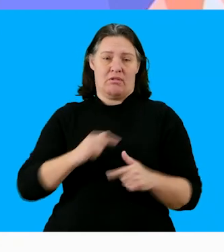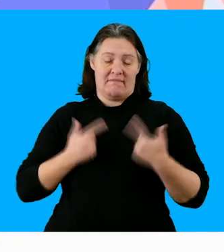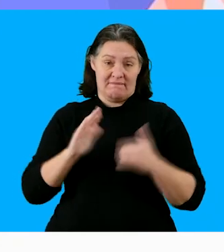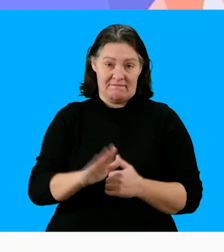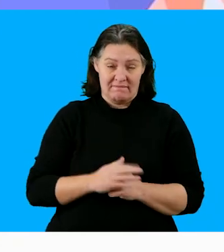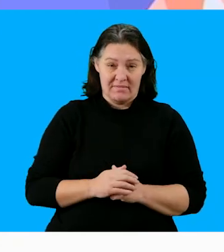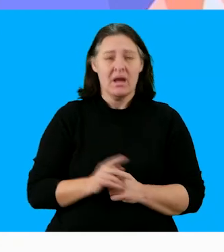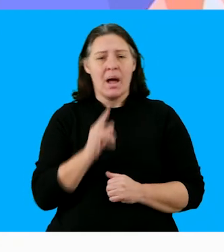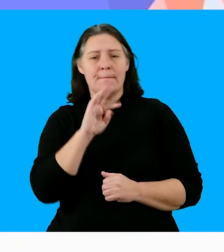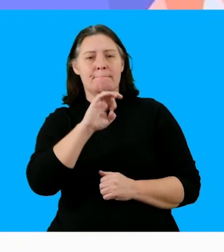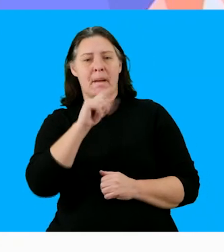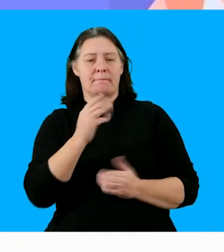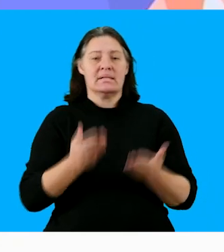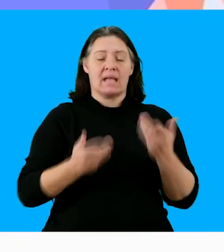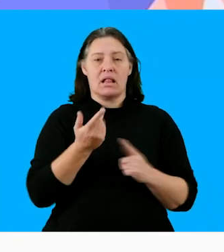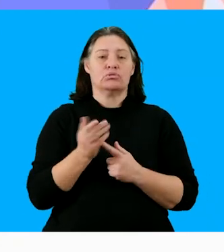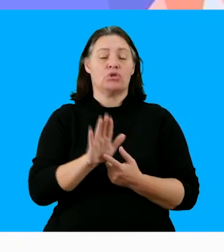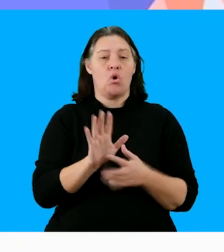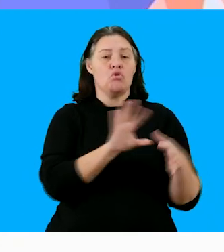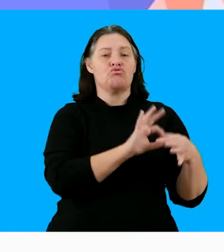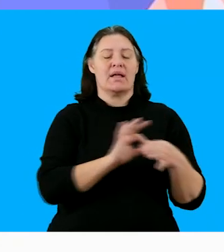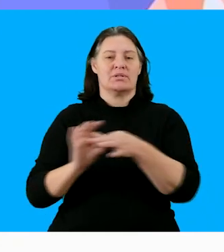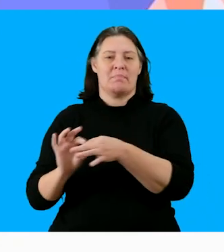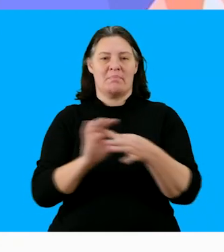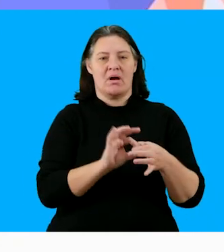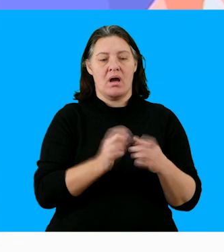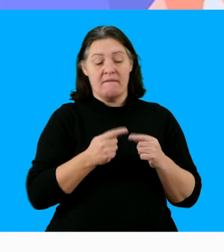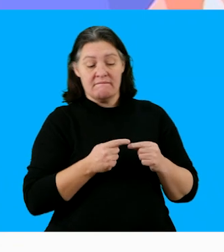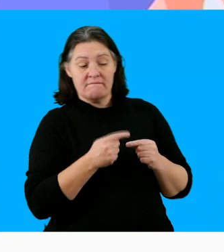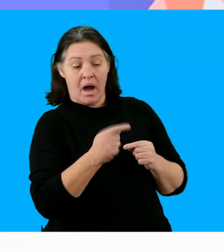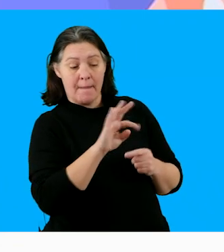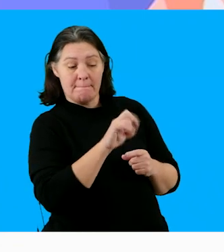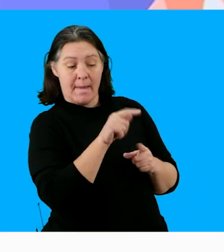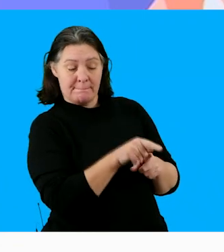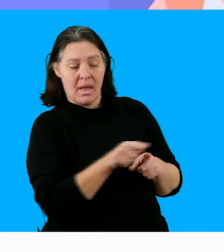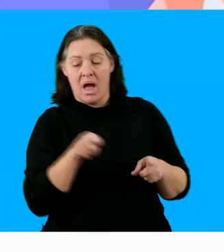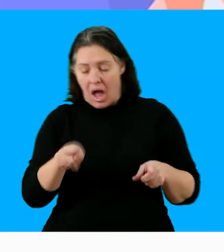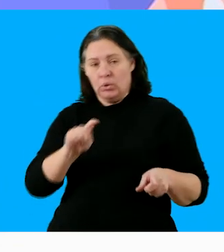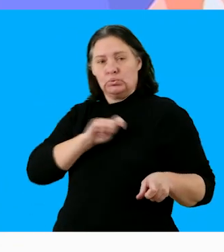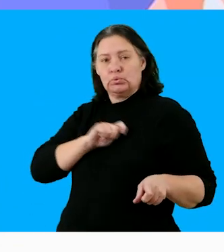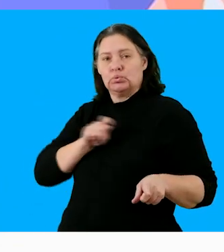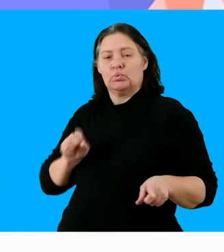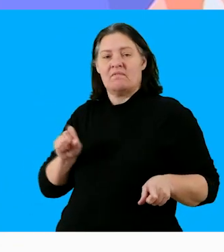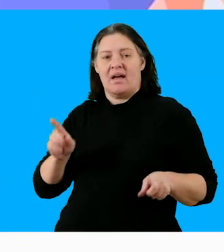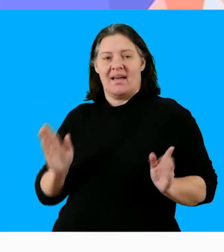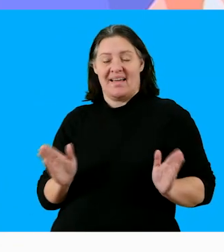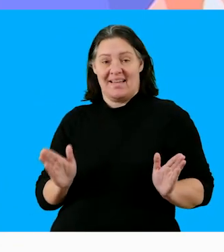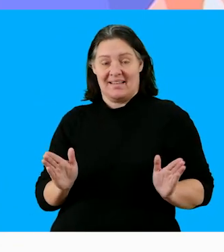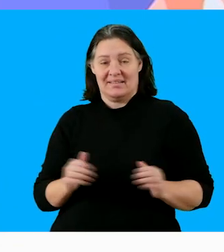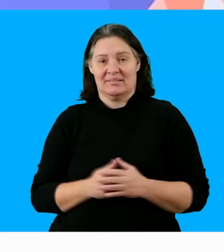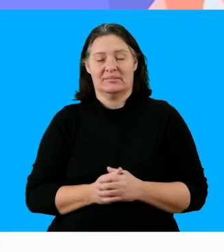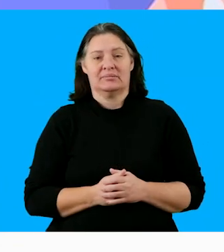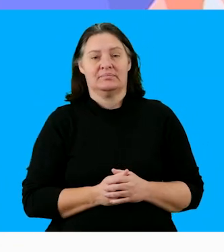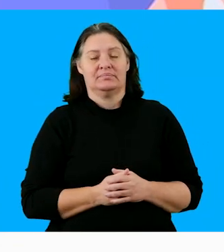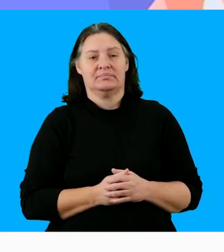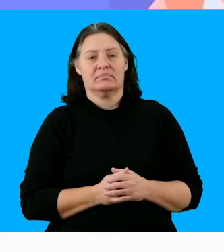of reality. And lastly, a map's scale indicates the relationship between the distances on the map and the actual